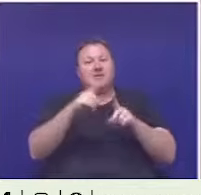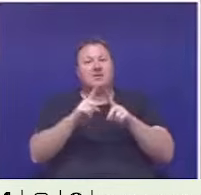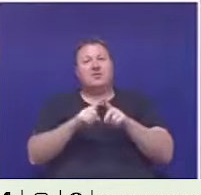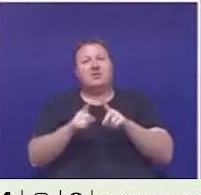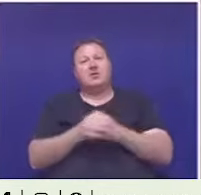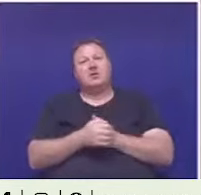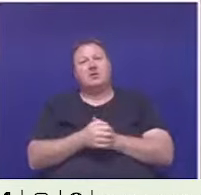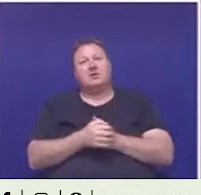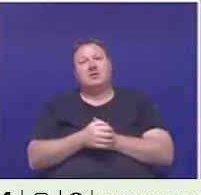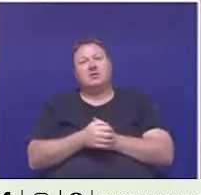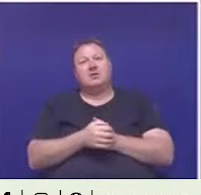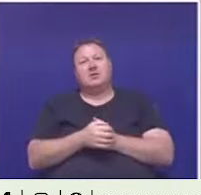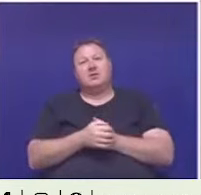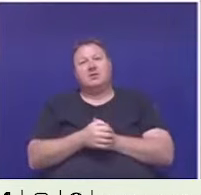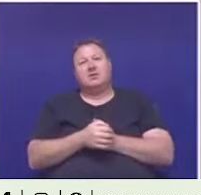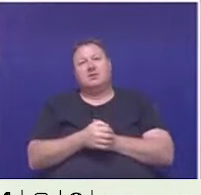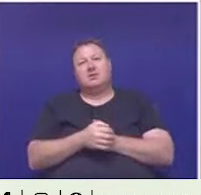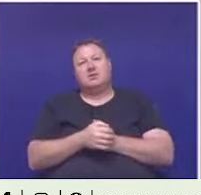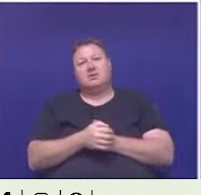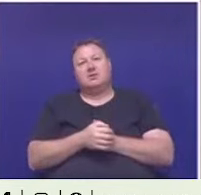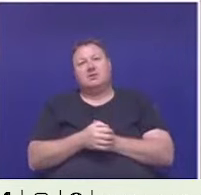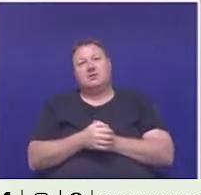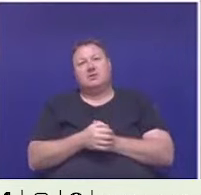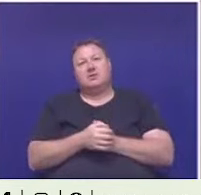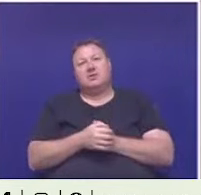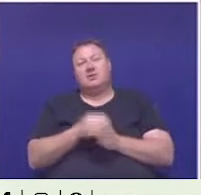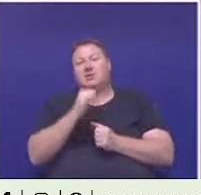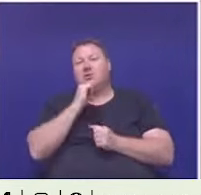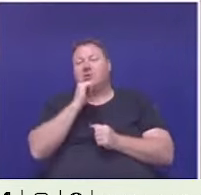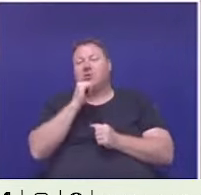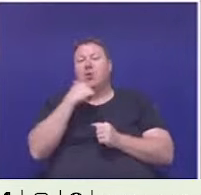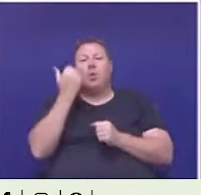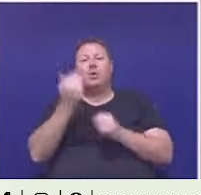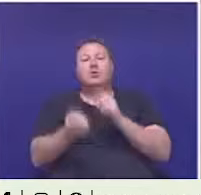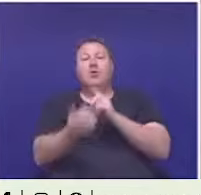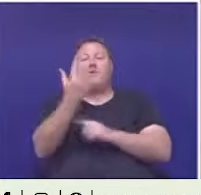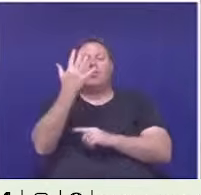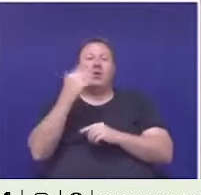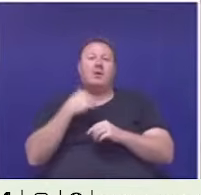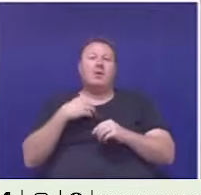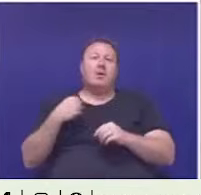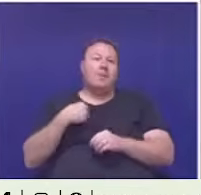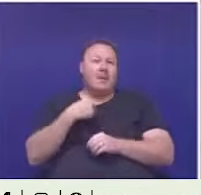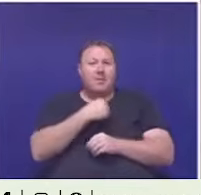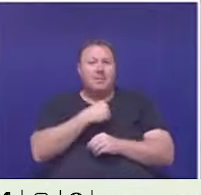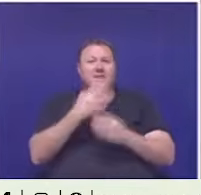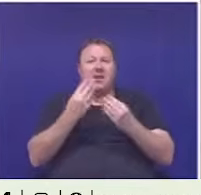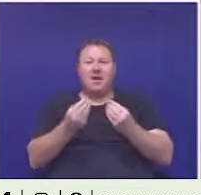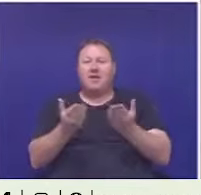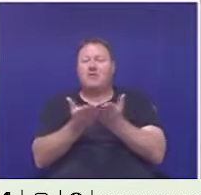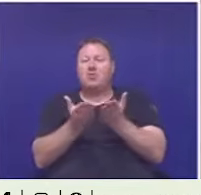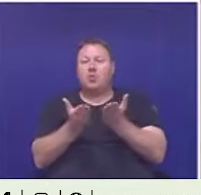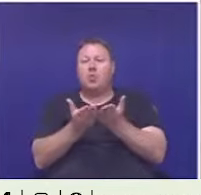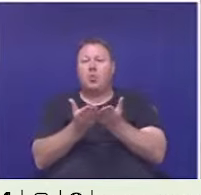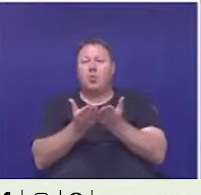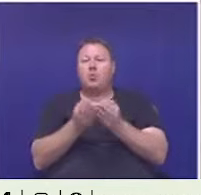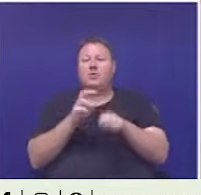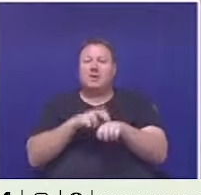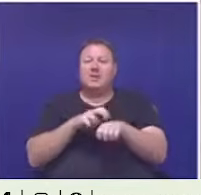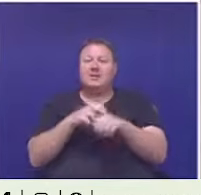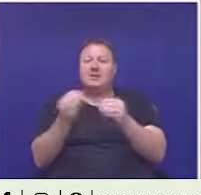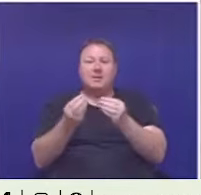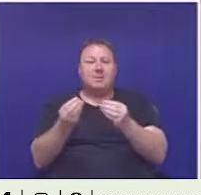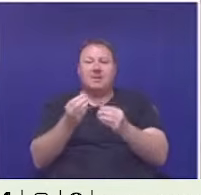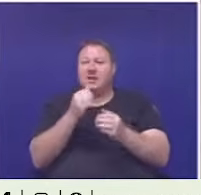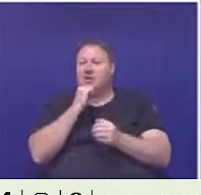mean, without trying to, I don't want to be overwhelmed, but if members do have a particular school, for instance, that needs something that